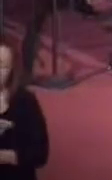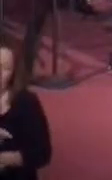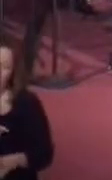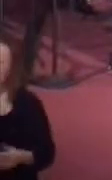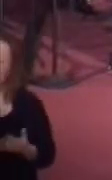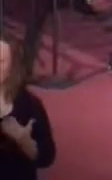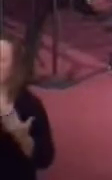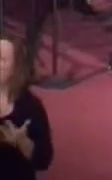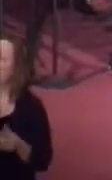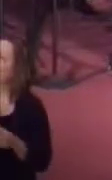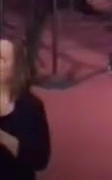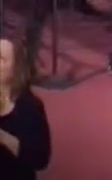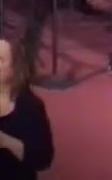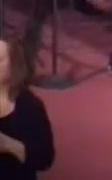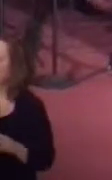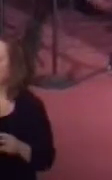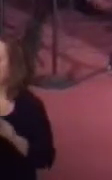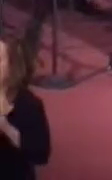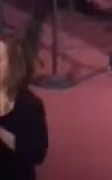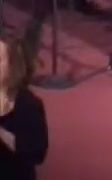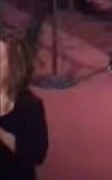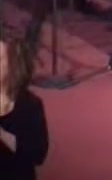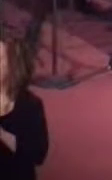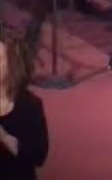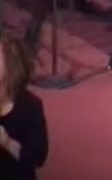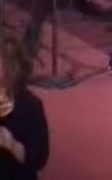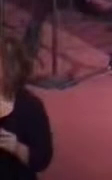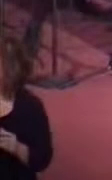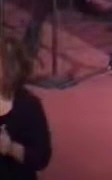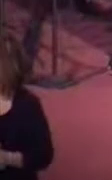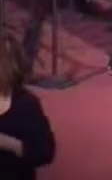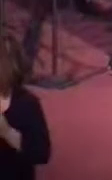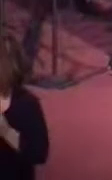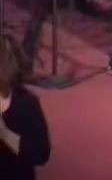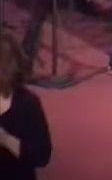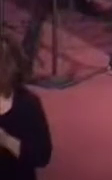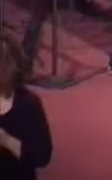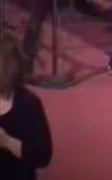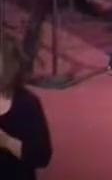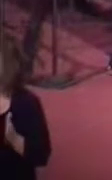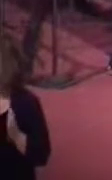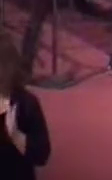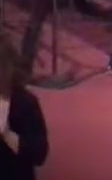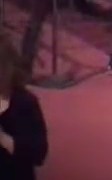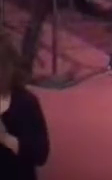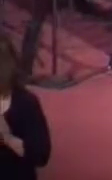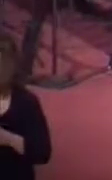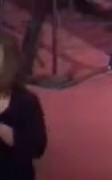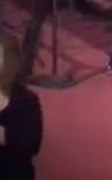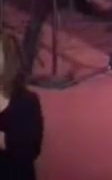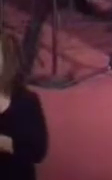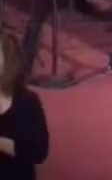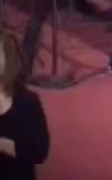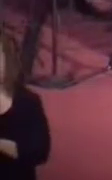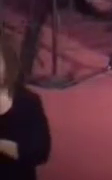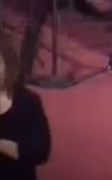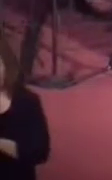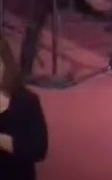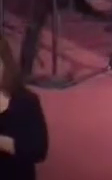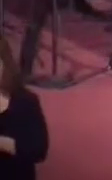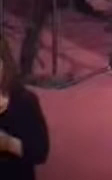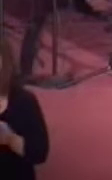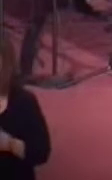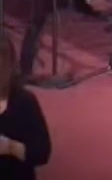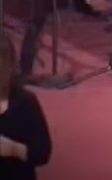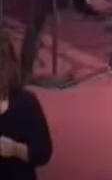God. I have honored the king. I have lived by your statutes, and I trust you. You are faithful. You are